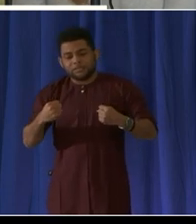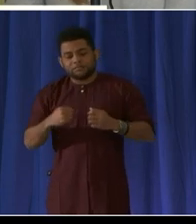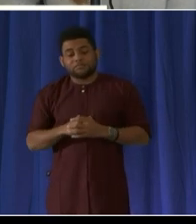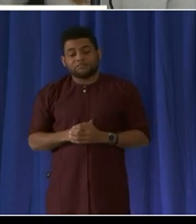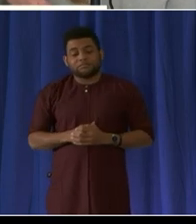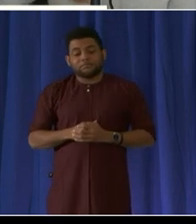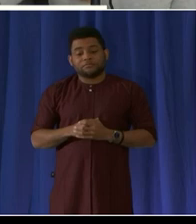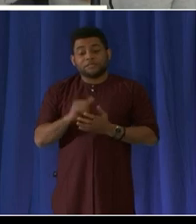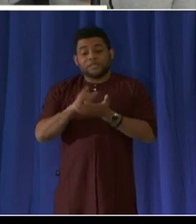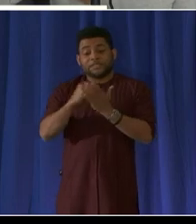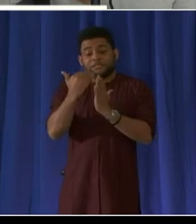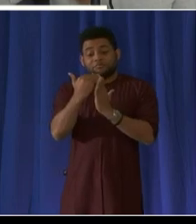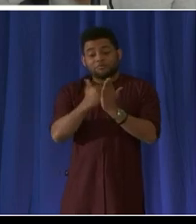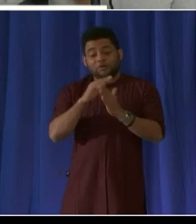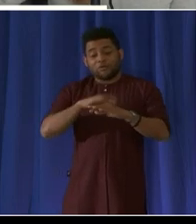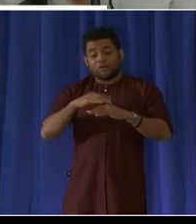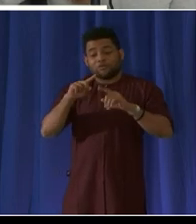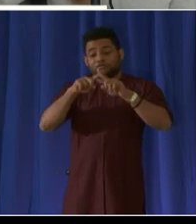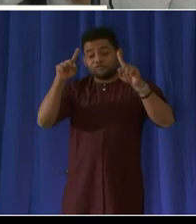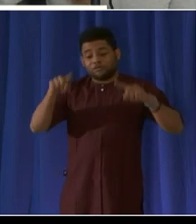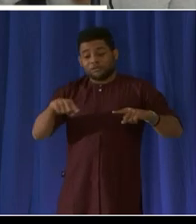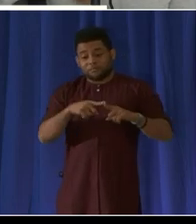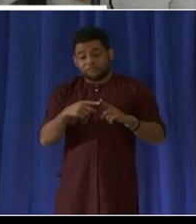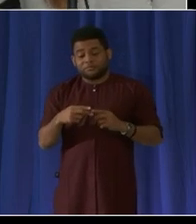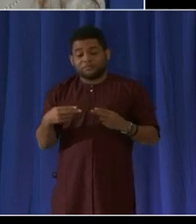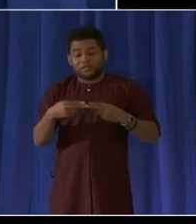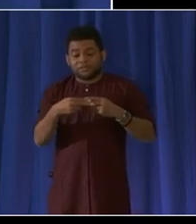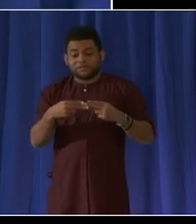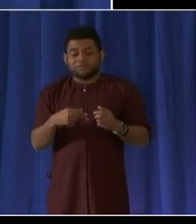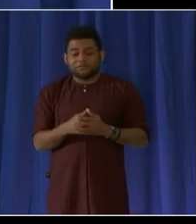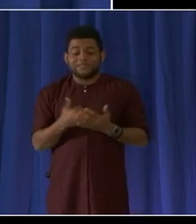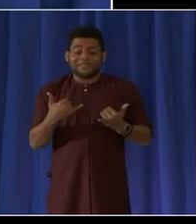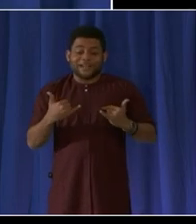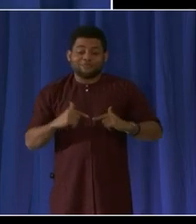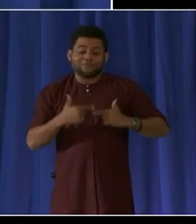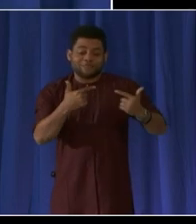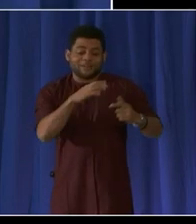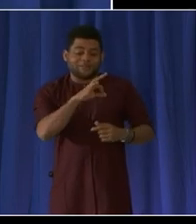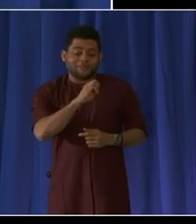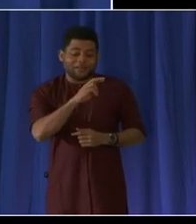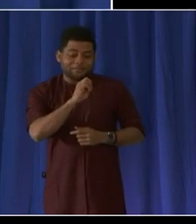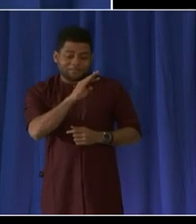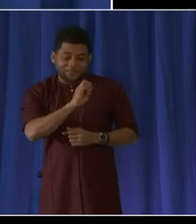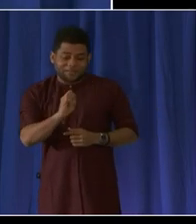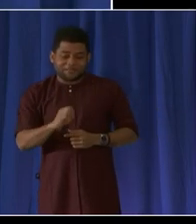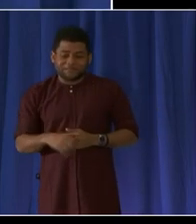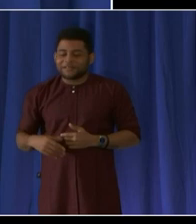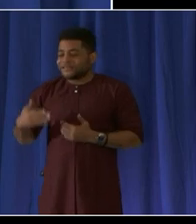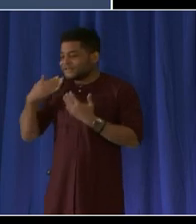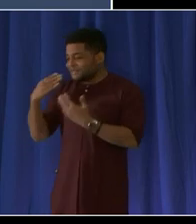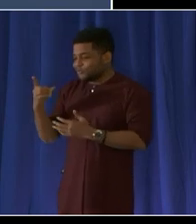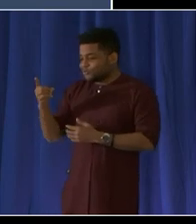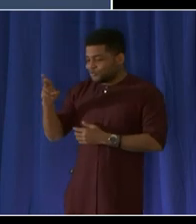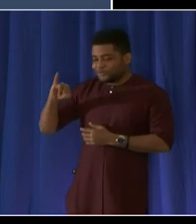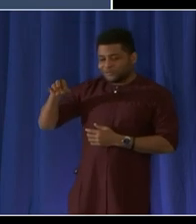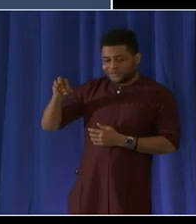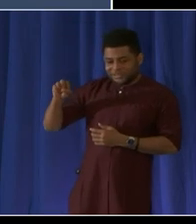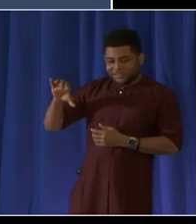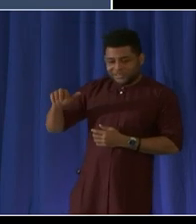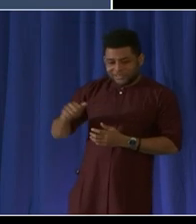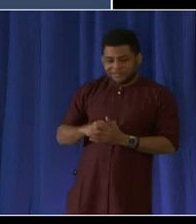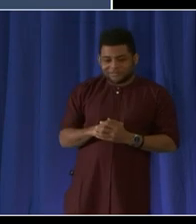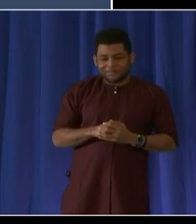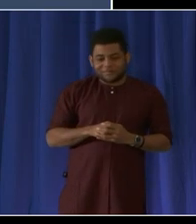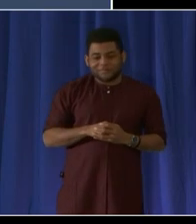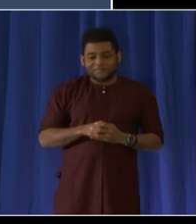screen. And with that, I'll hand back to the Chancellor. Thank you, Dr. Elliott. Thank you, Ms. Jennings, for